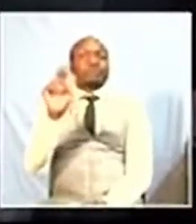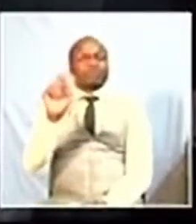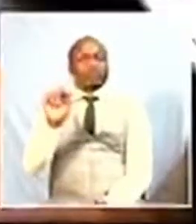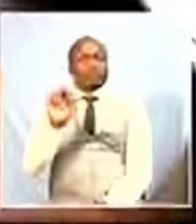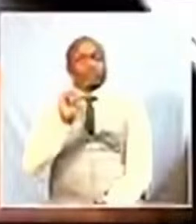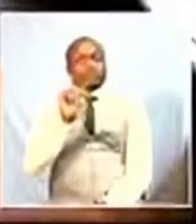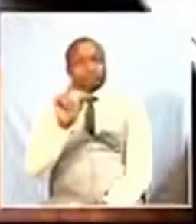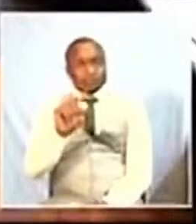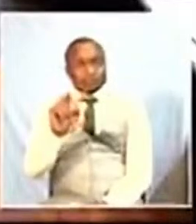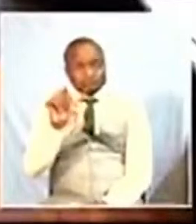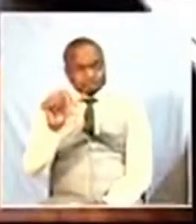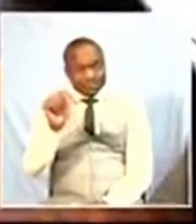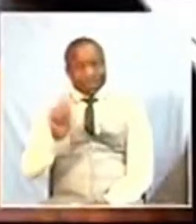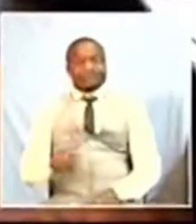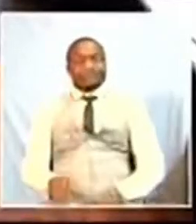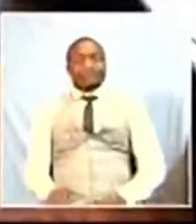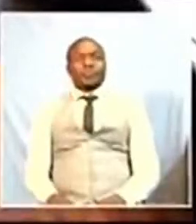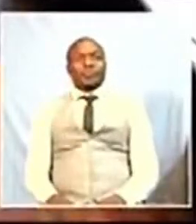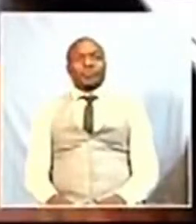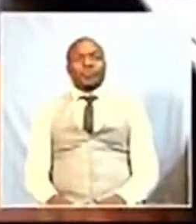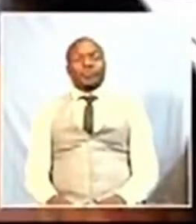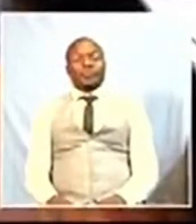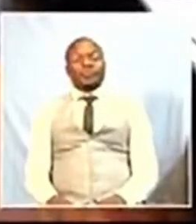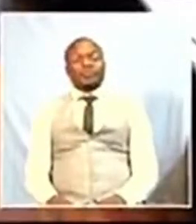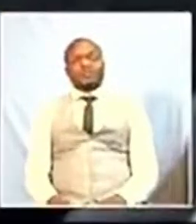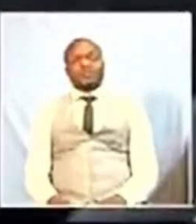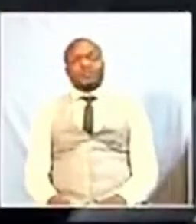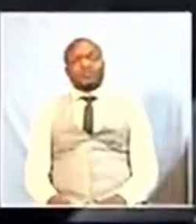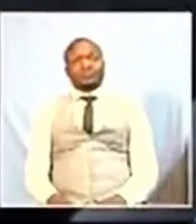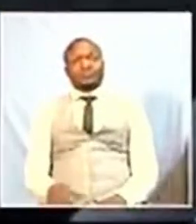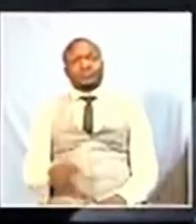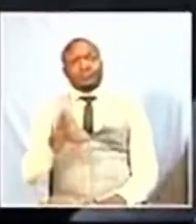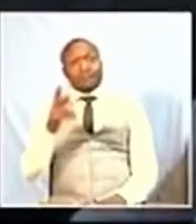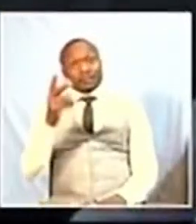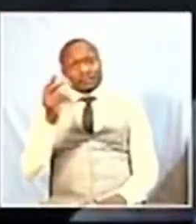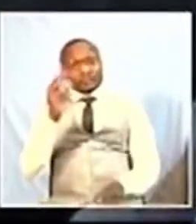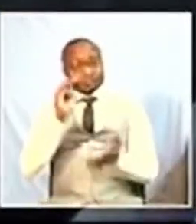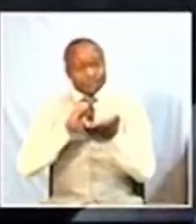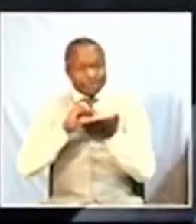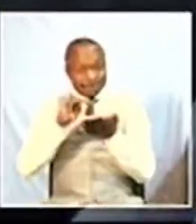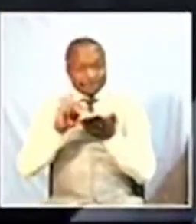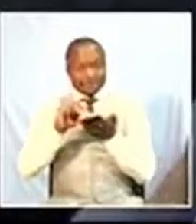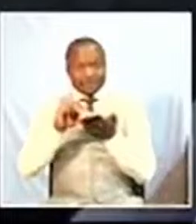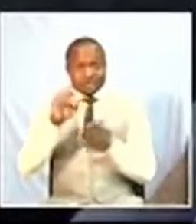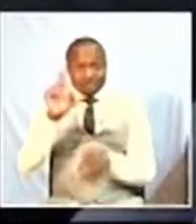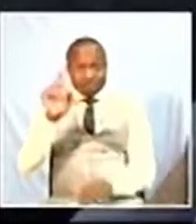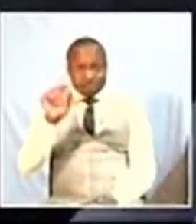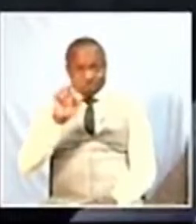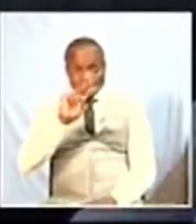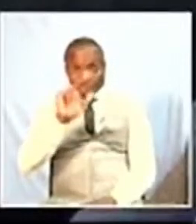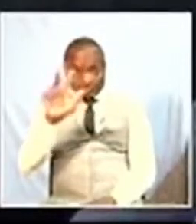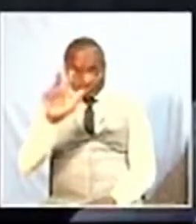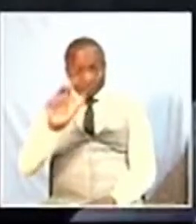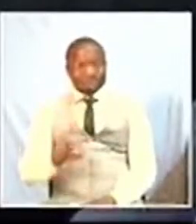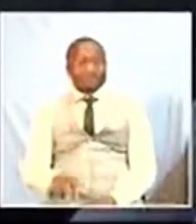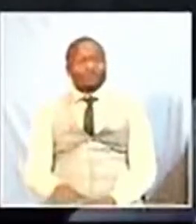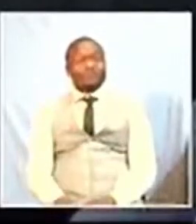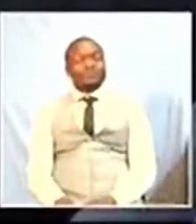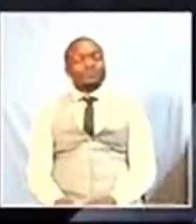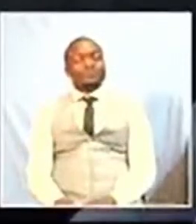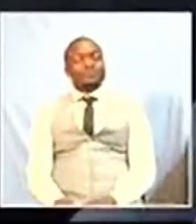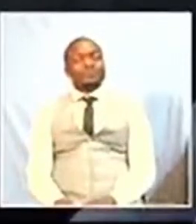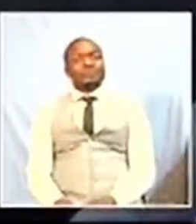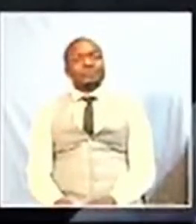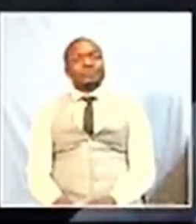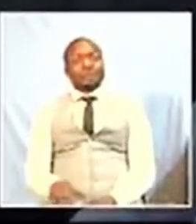Probably, I think we are together that 13 million from 2023